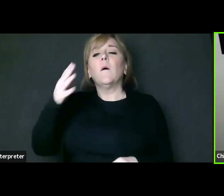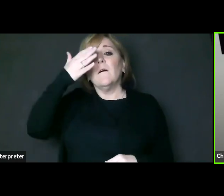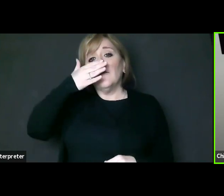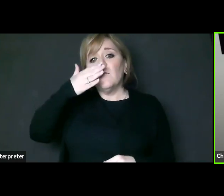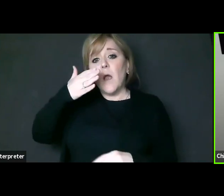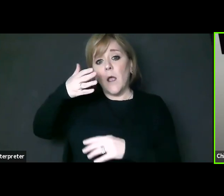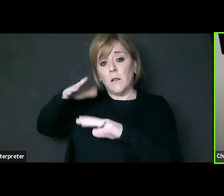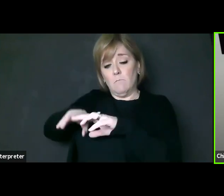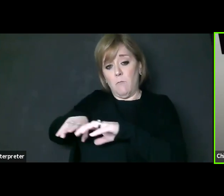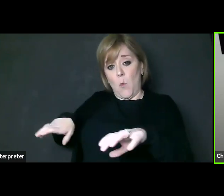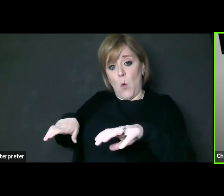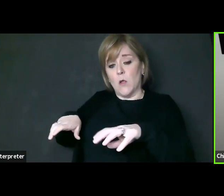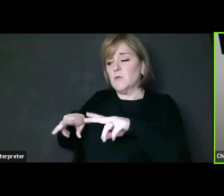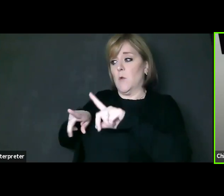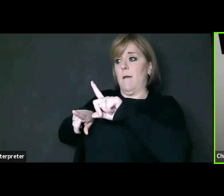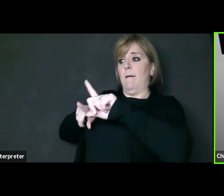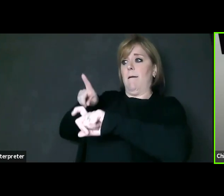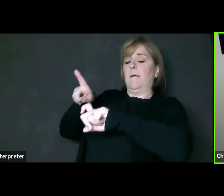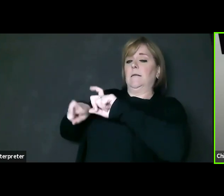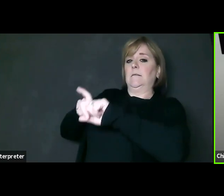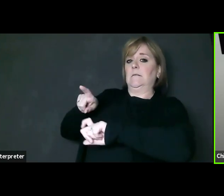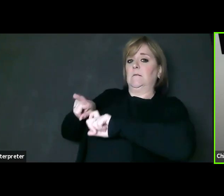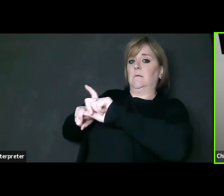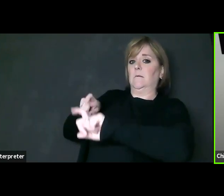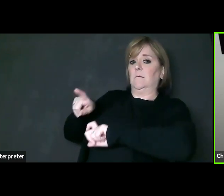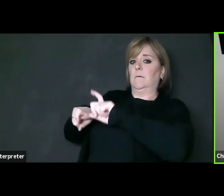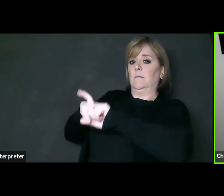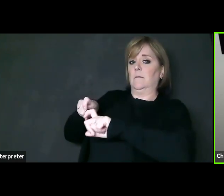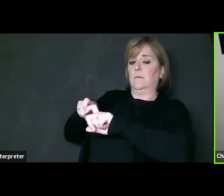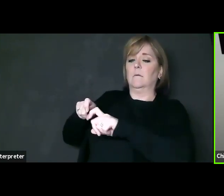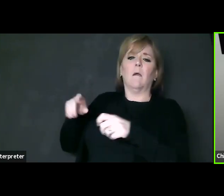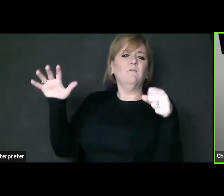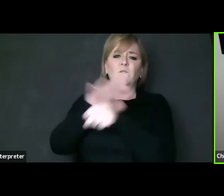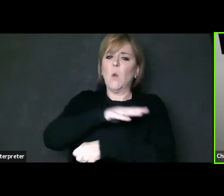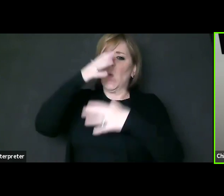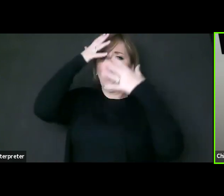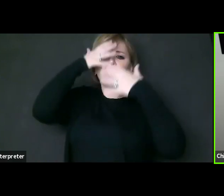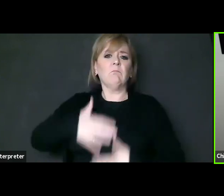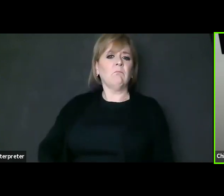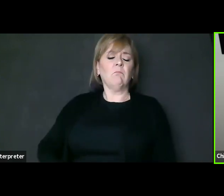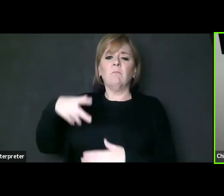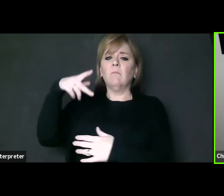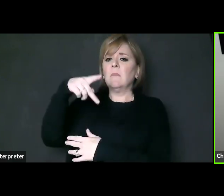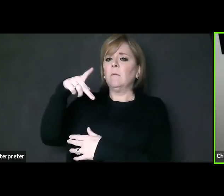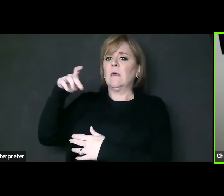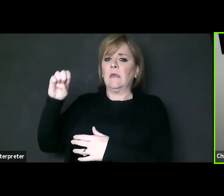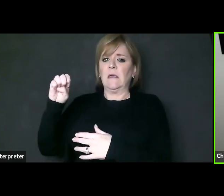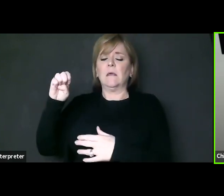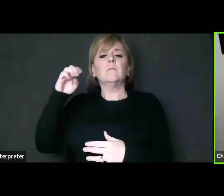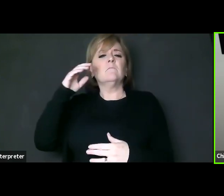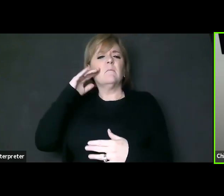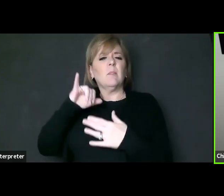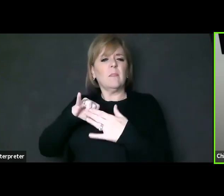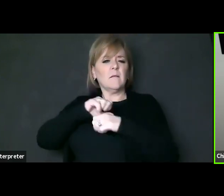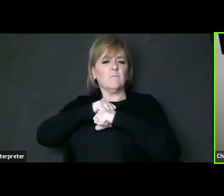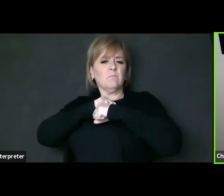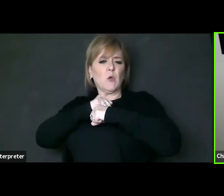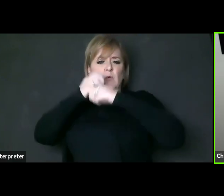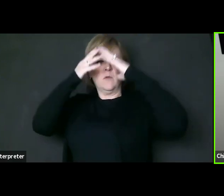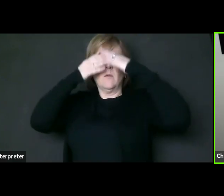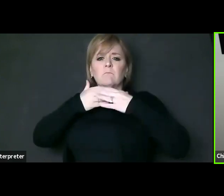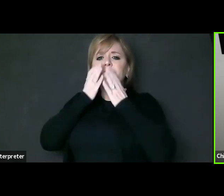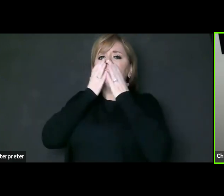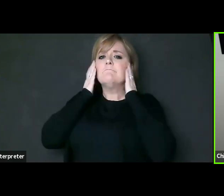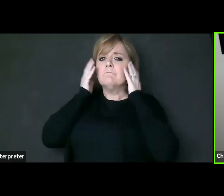to limit exposure. And of course, we use full PPE or personal protective equipment on all medical calls